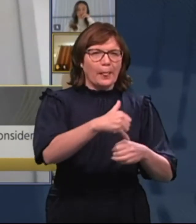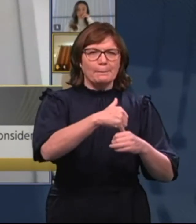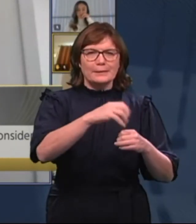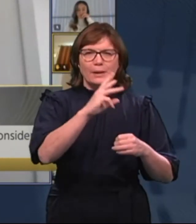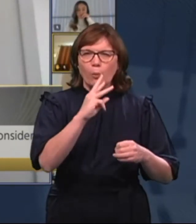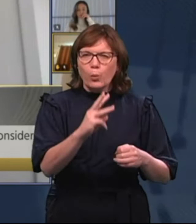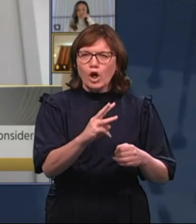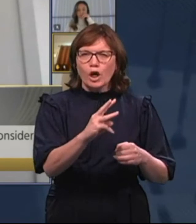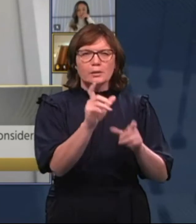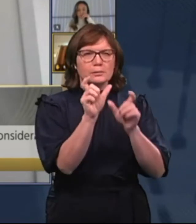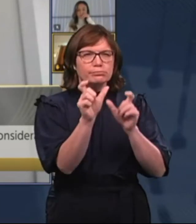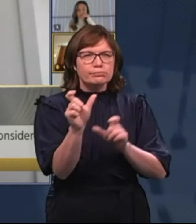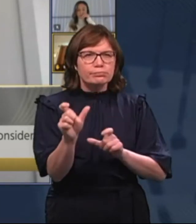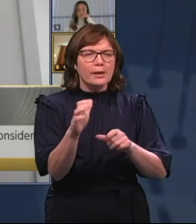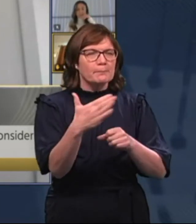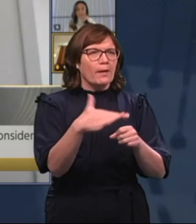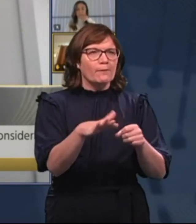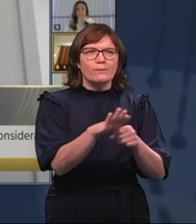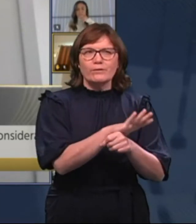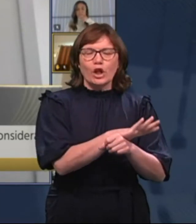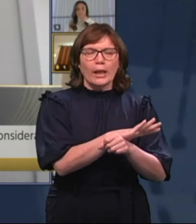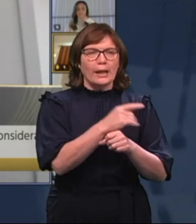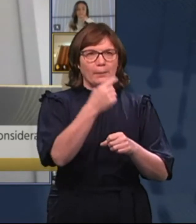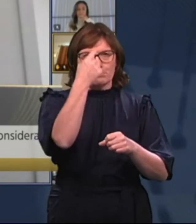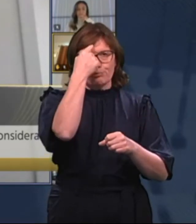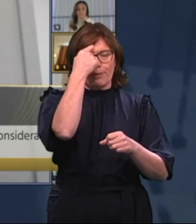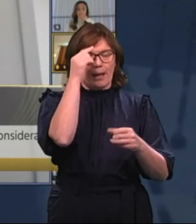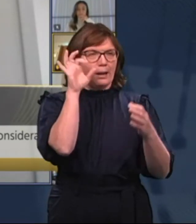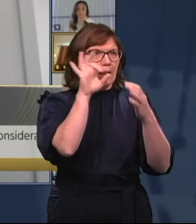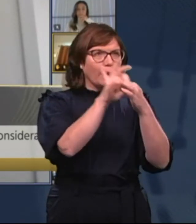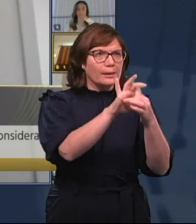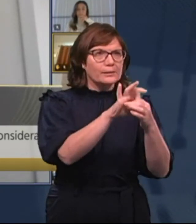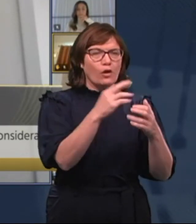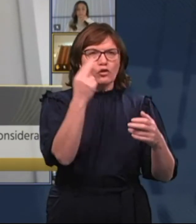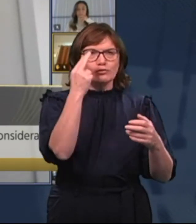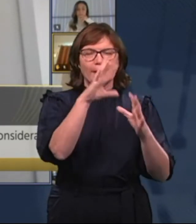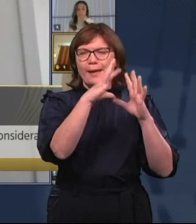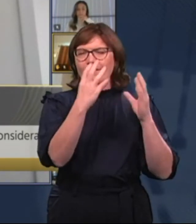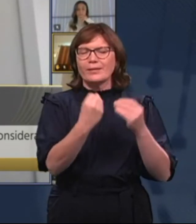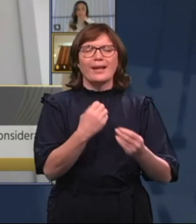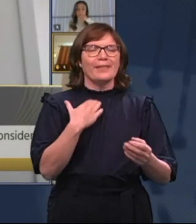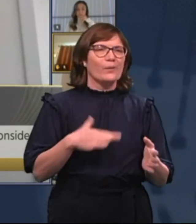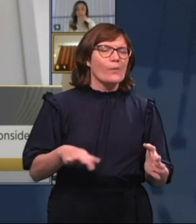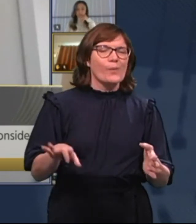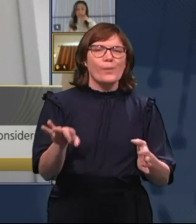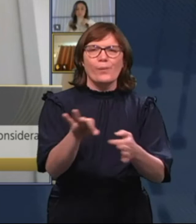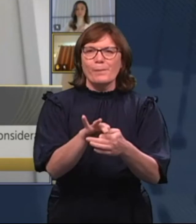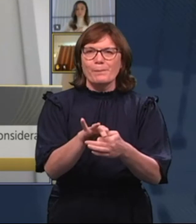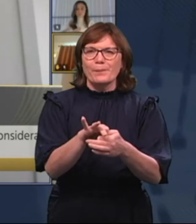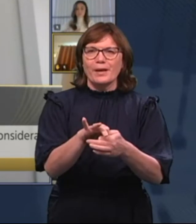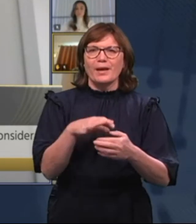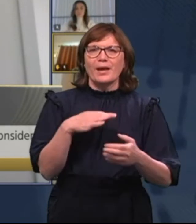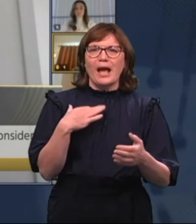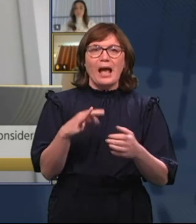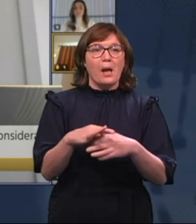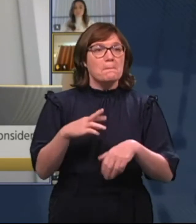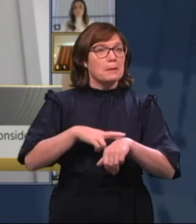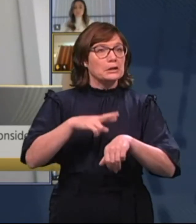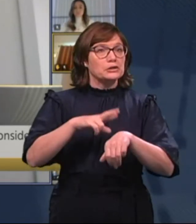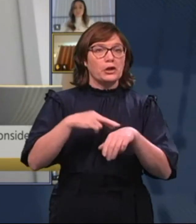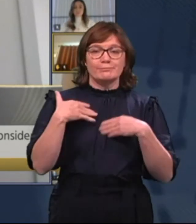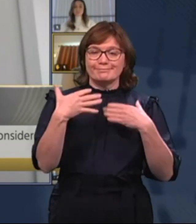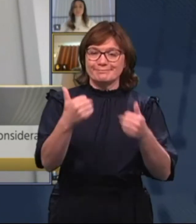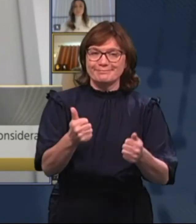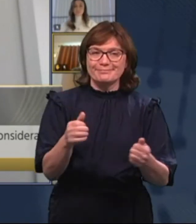and you're not fully with it either, I suppose, is another issue. And you're discharged, and yes, you're discharged, and you're kind of like, oh, I must be better, this is fine,